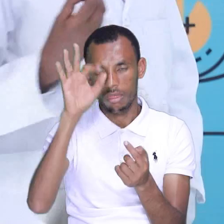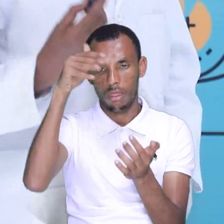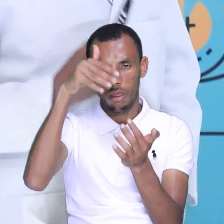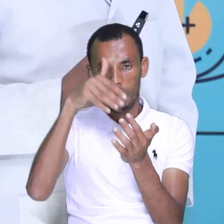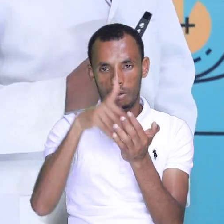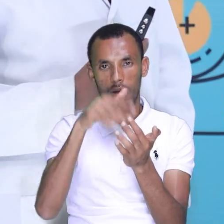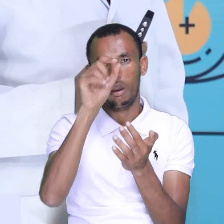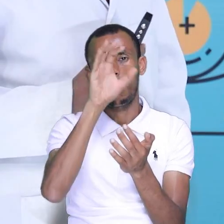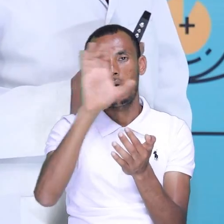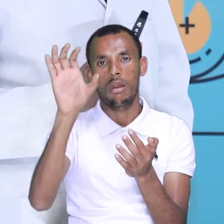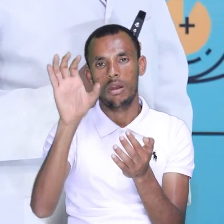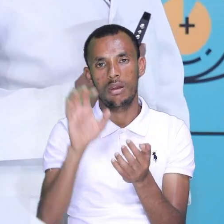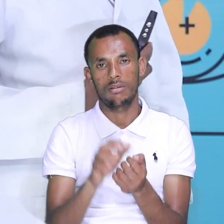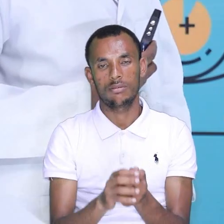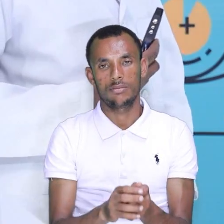99,900 it comes.